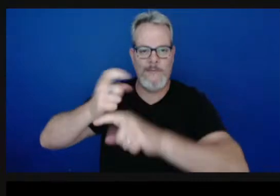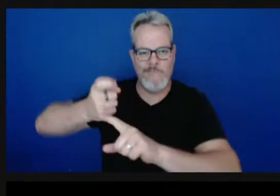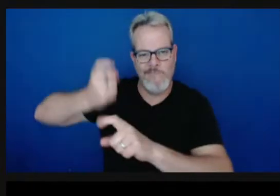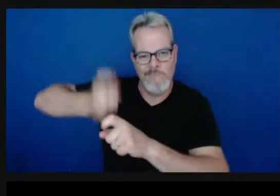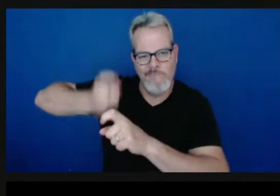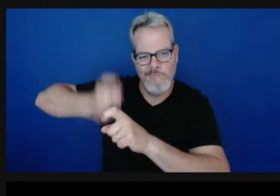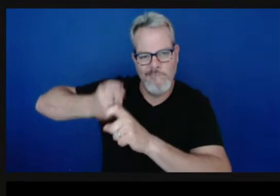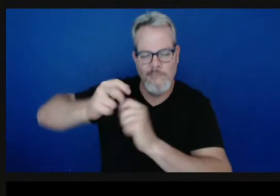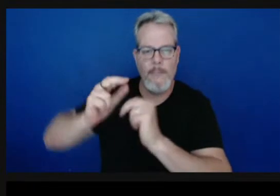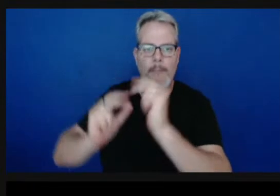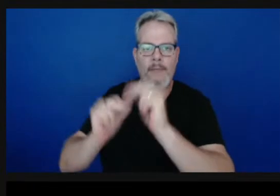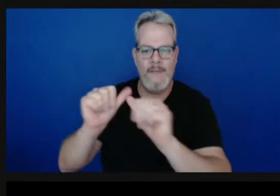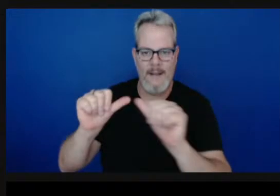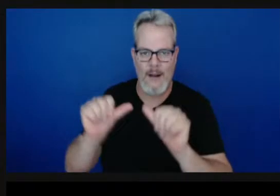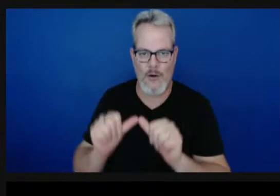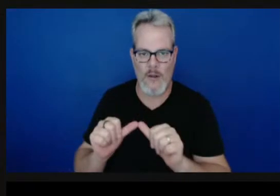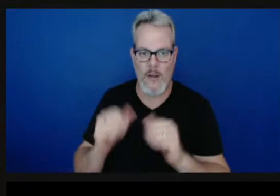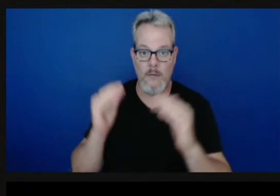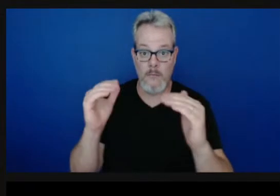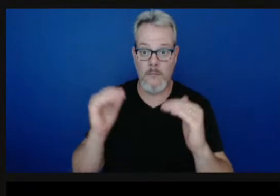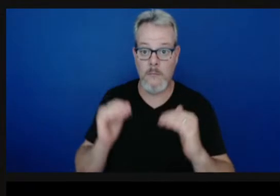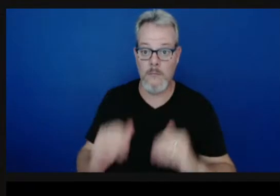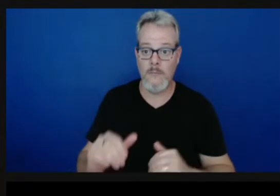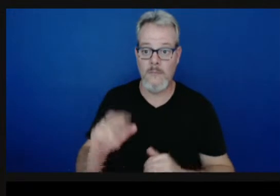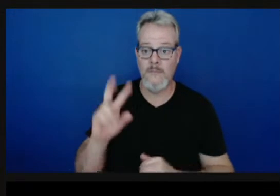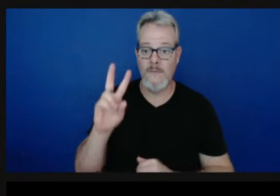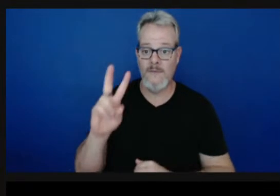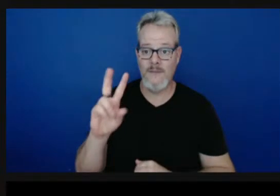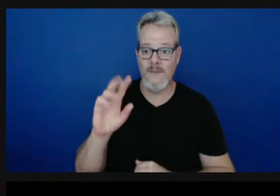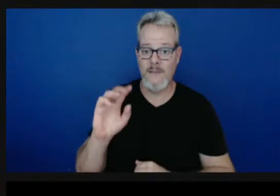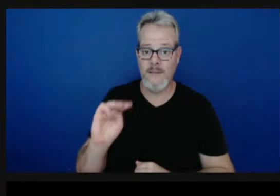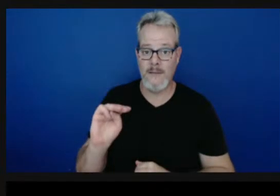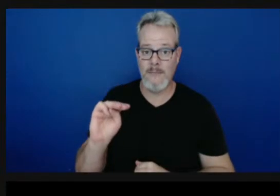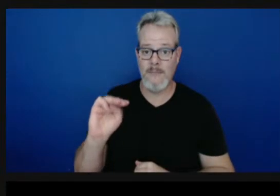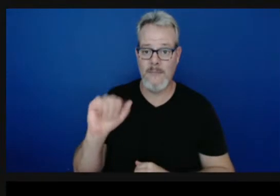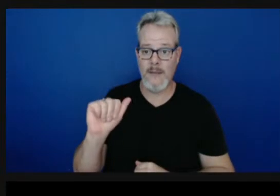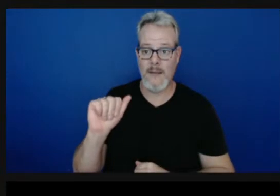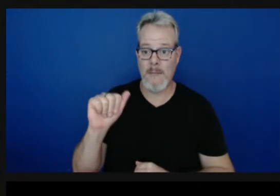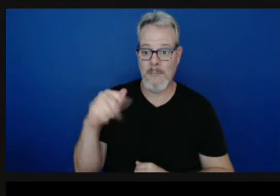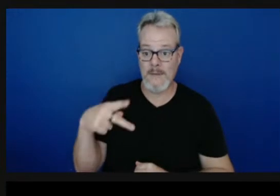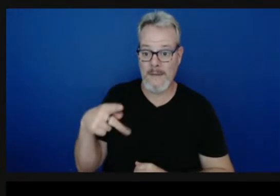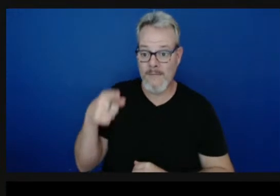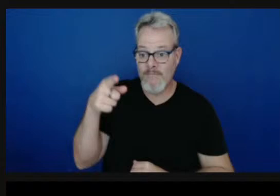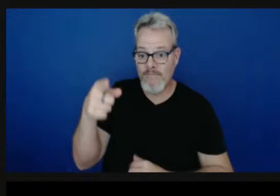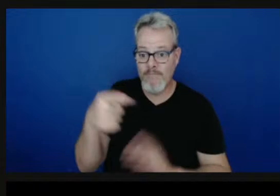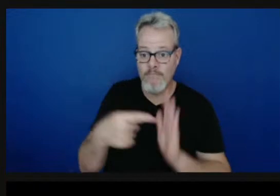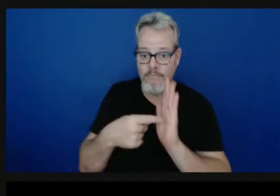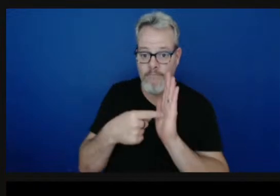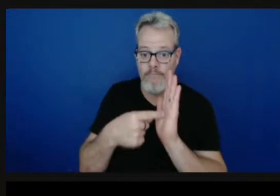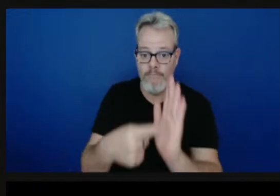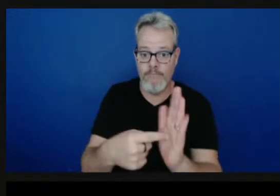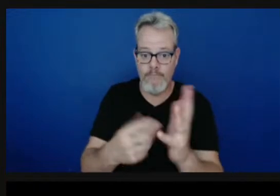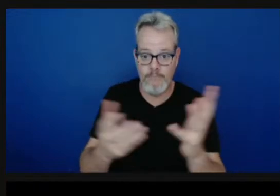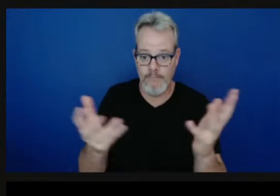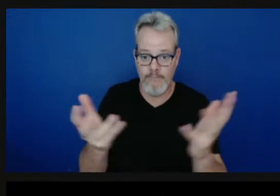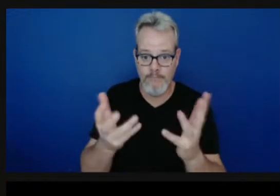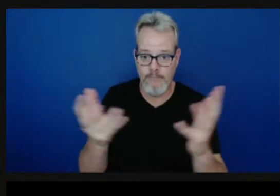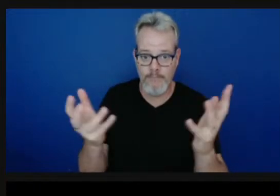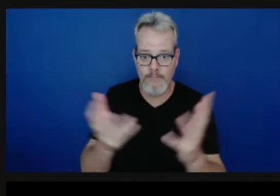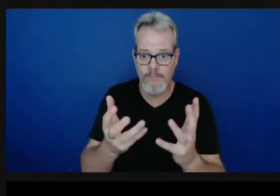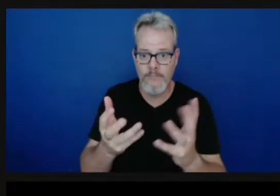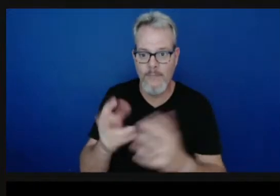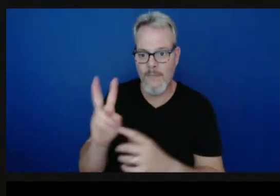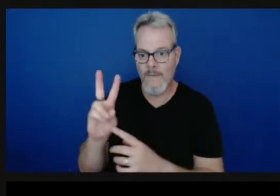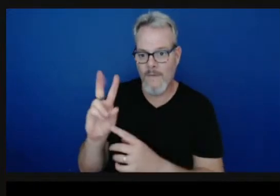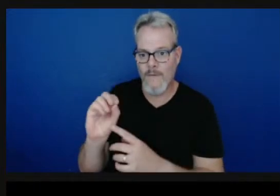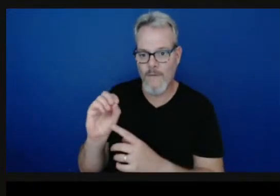Looking at the VOG measurement and prediction project homepage here, and at their VMAP VOG